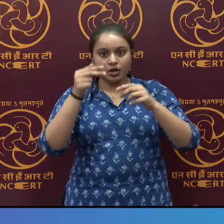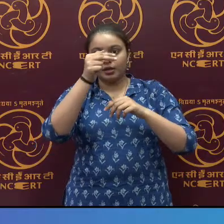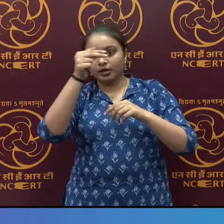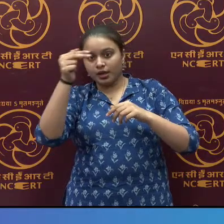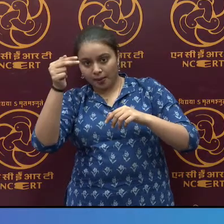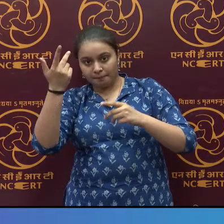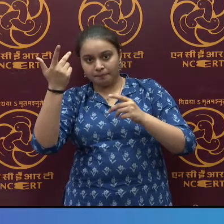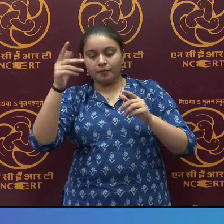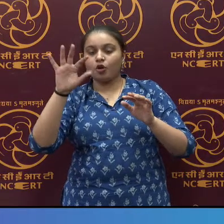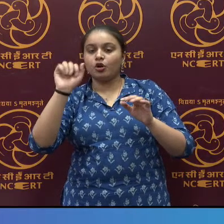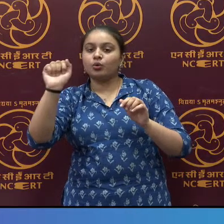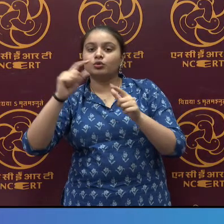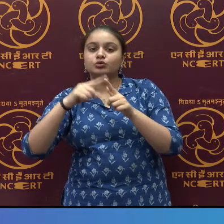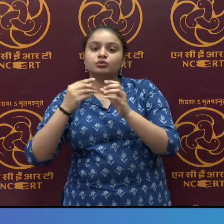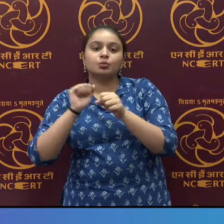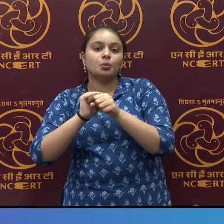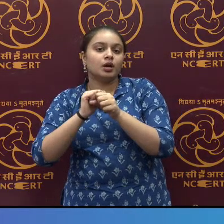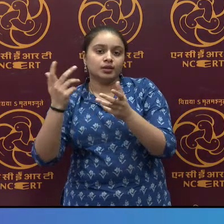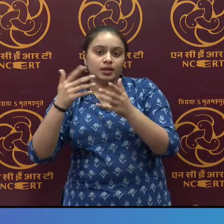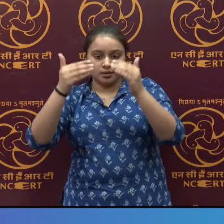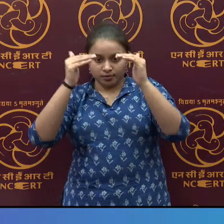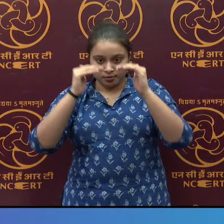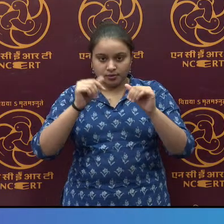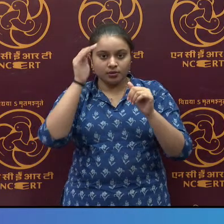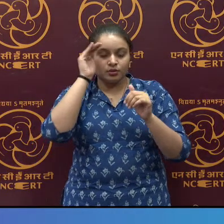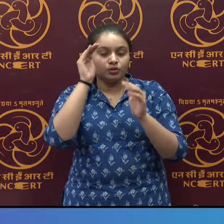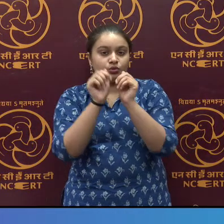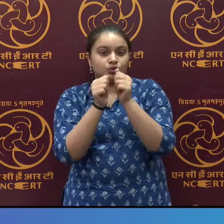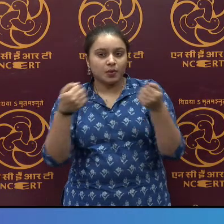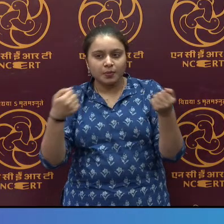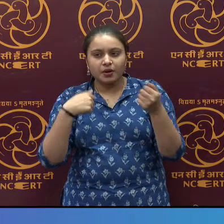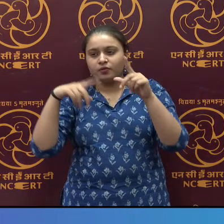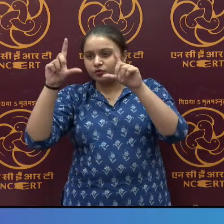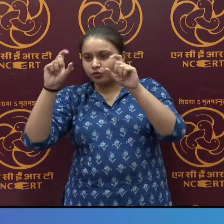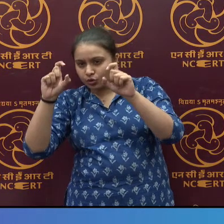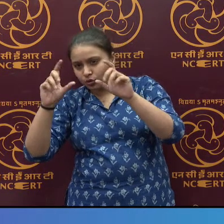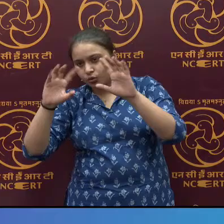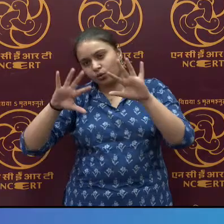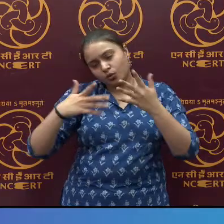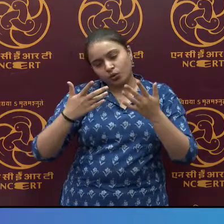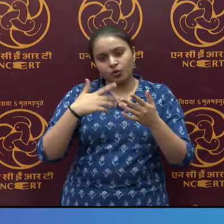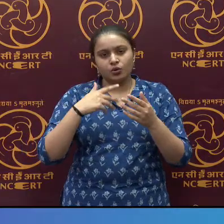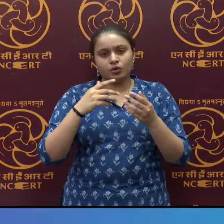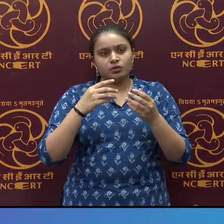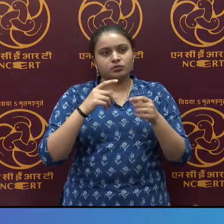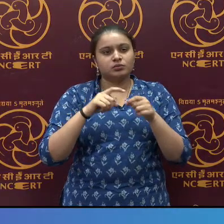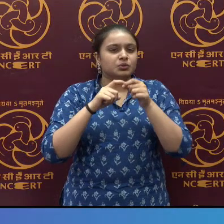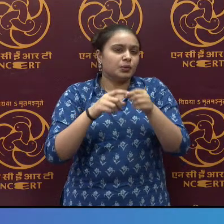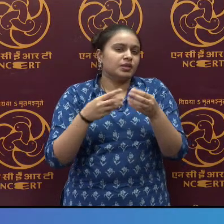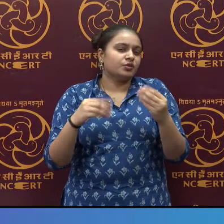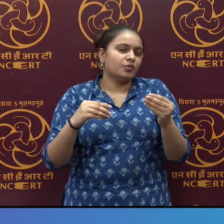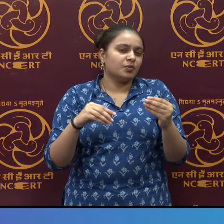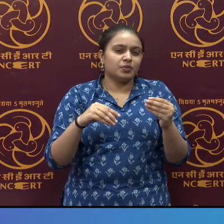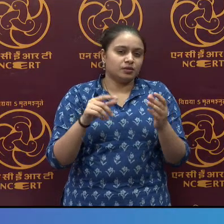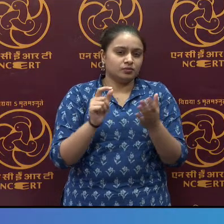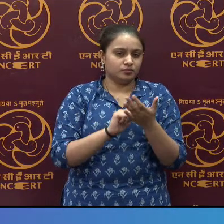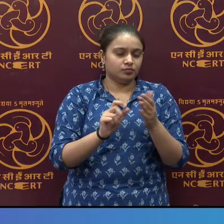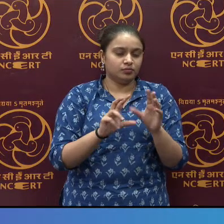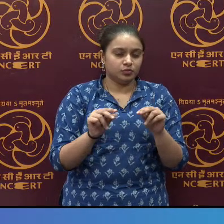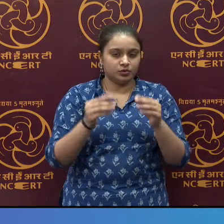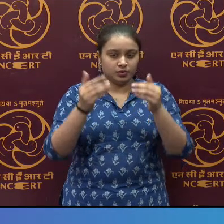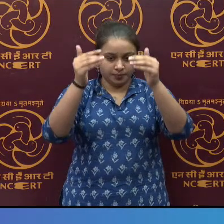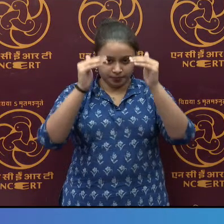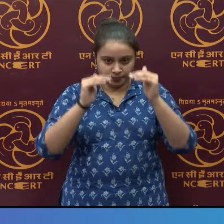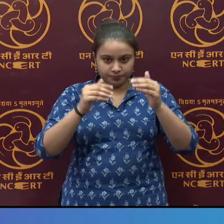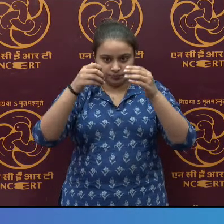and designation. In newspapers there might be a picture. In terms of question paper you are not expected to write that, and then there is